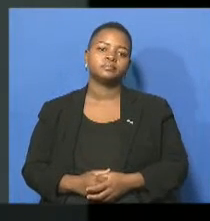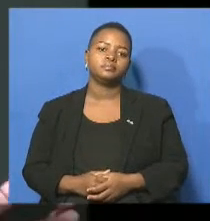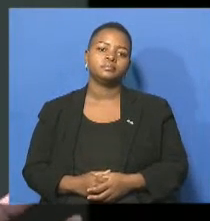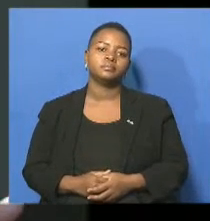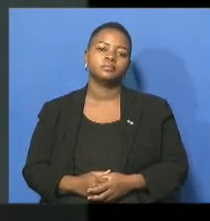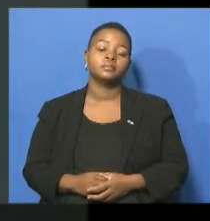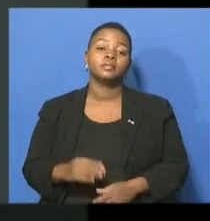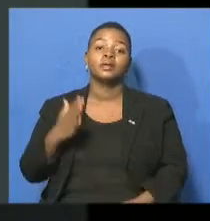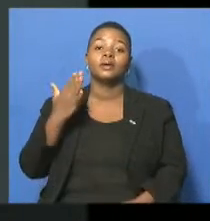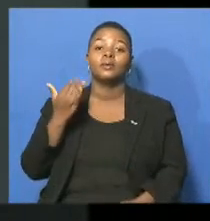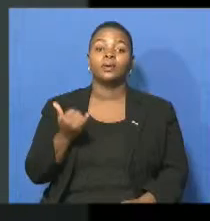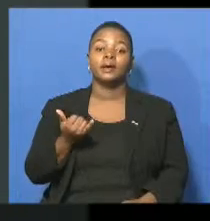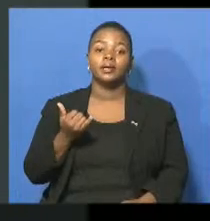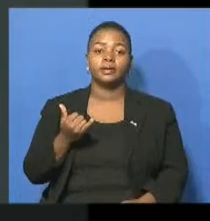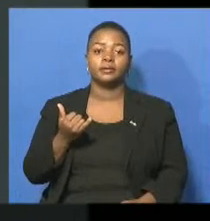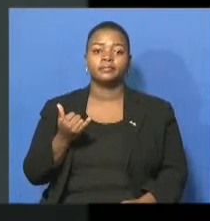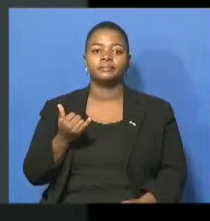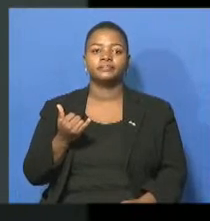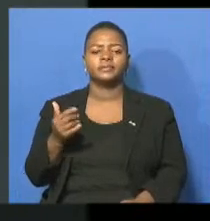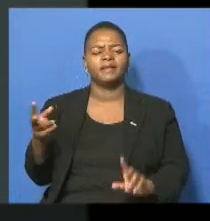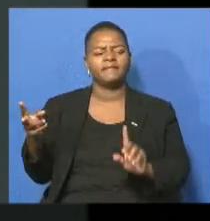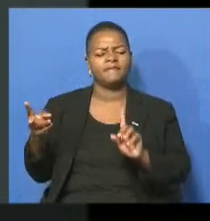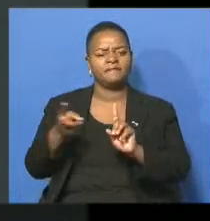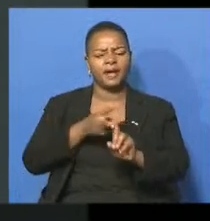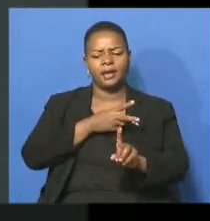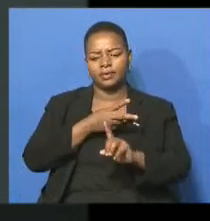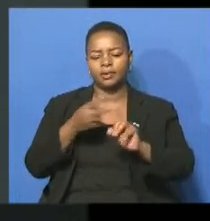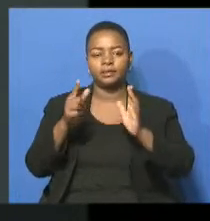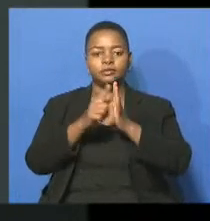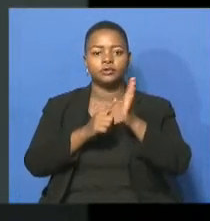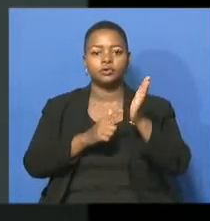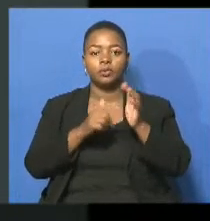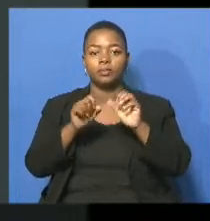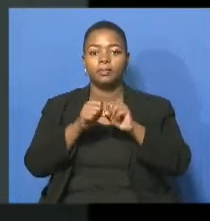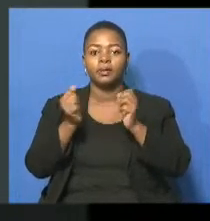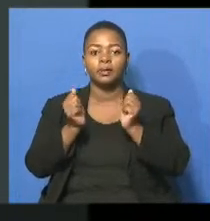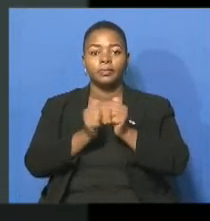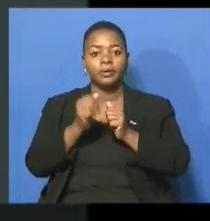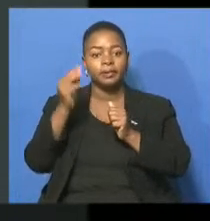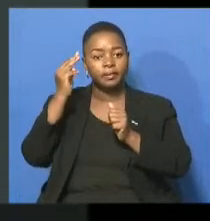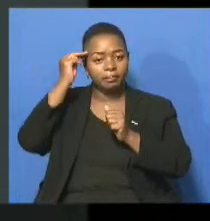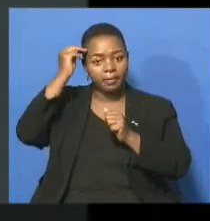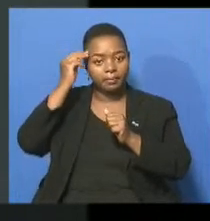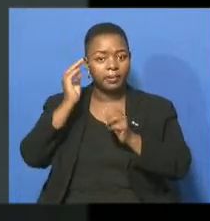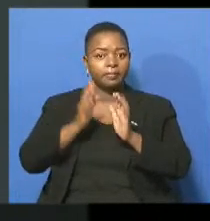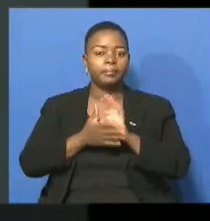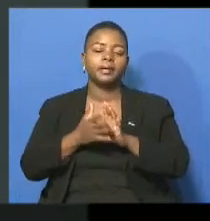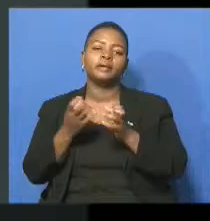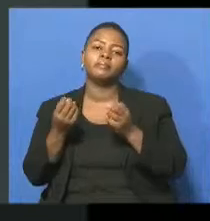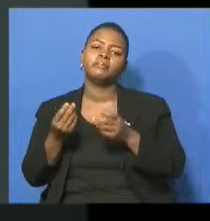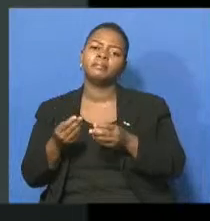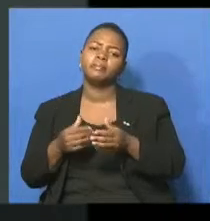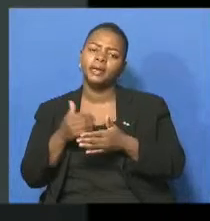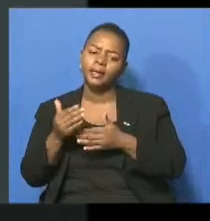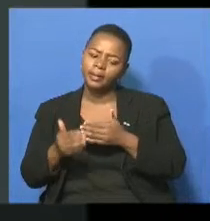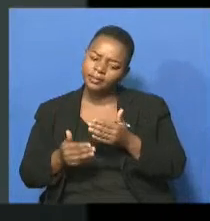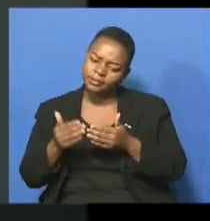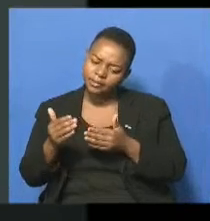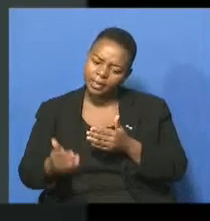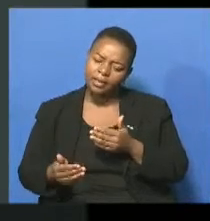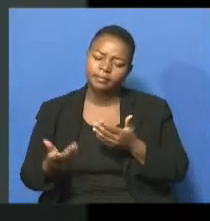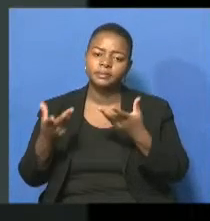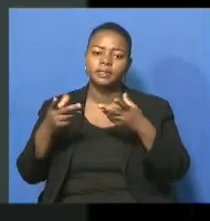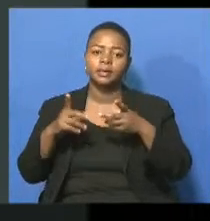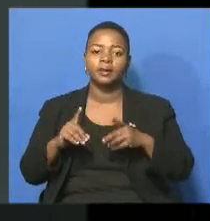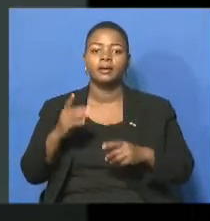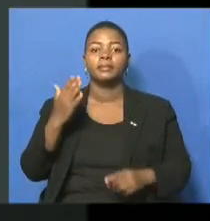Partly because violence and crime by those with mental illness is often